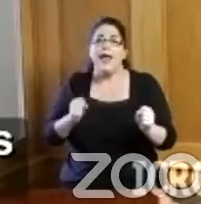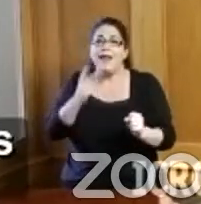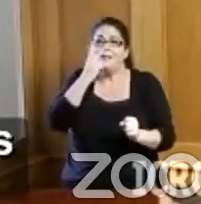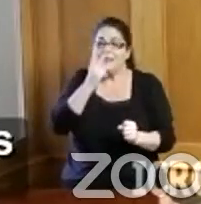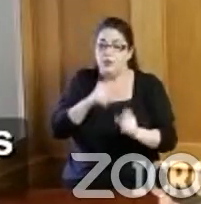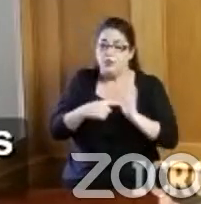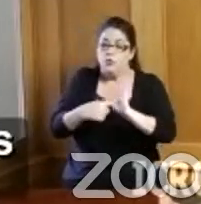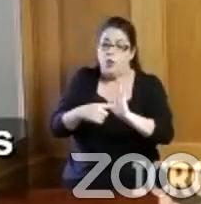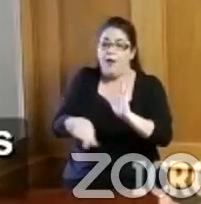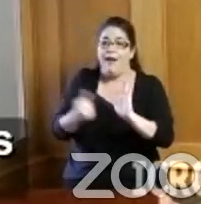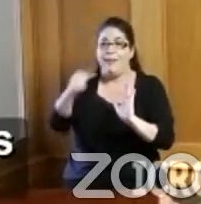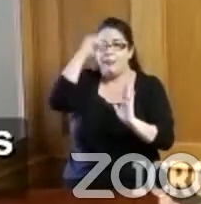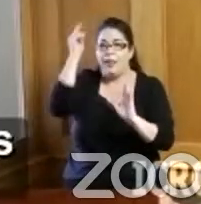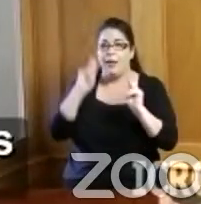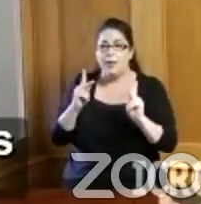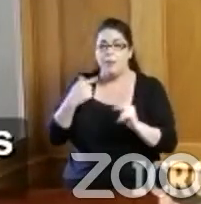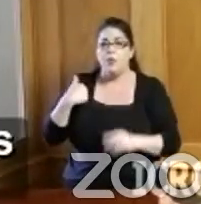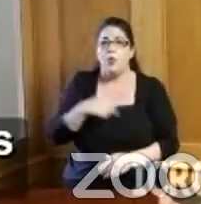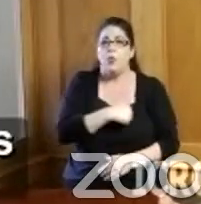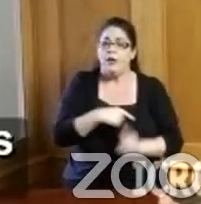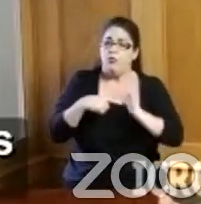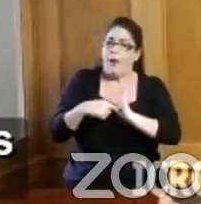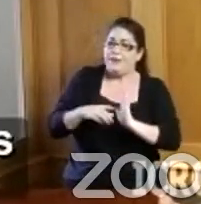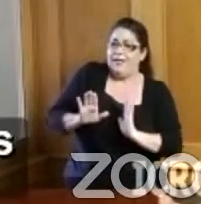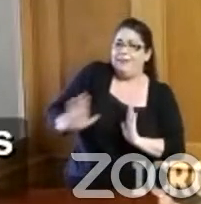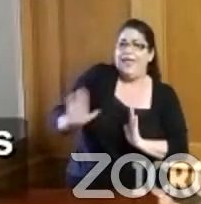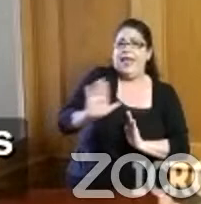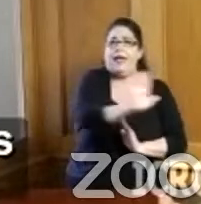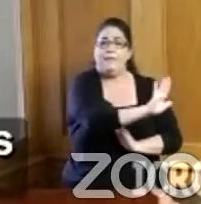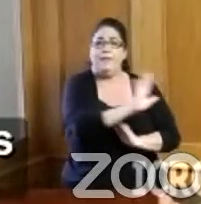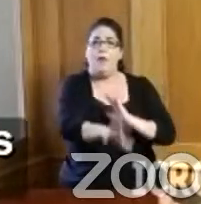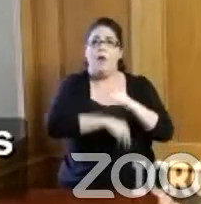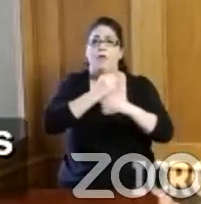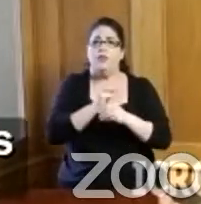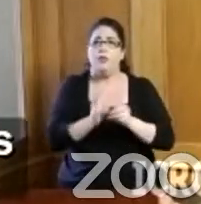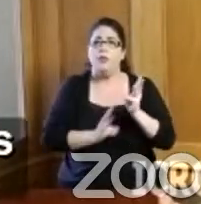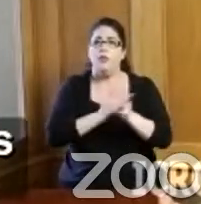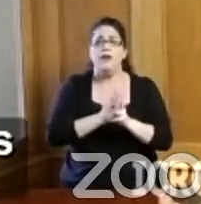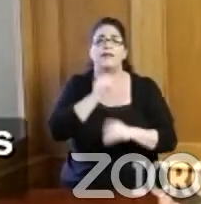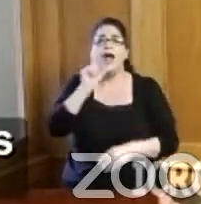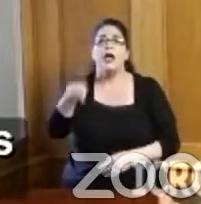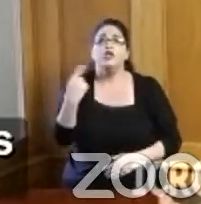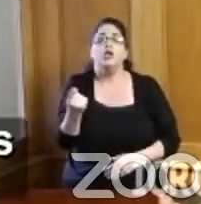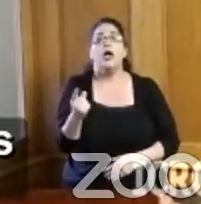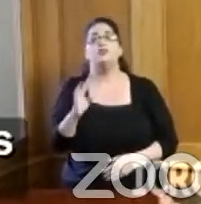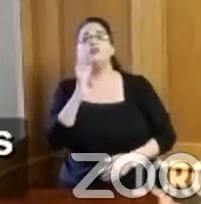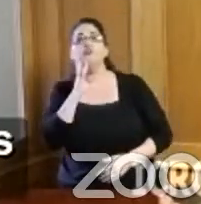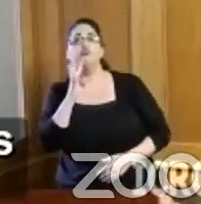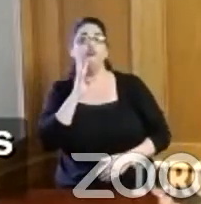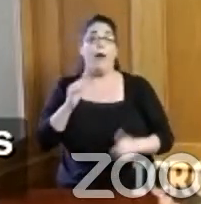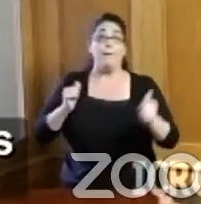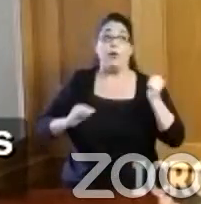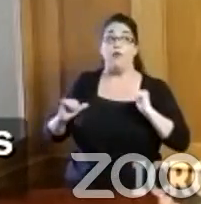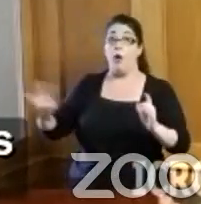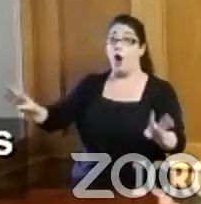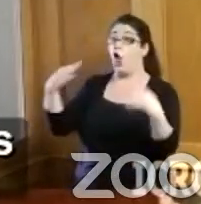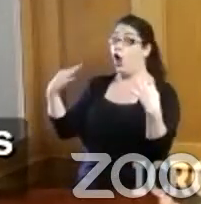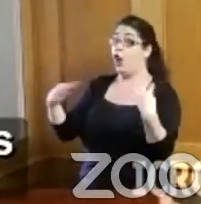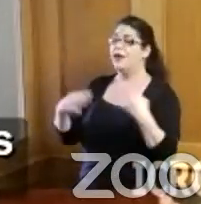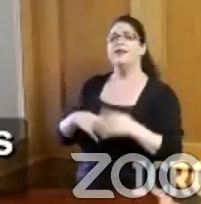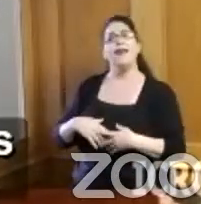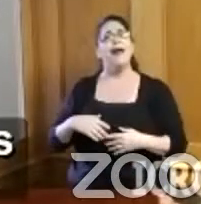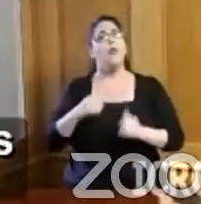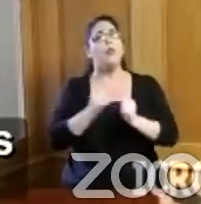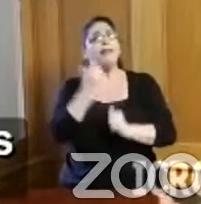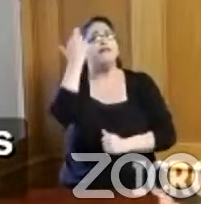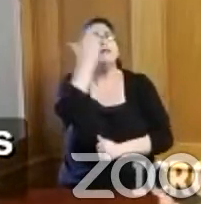are represented too, that we're not just being using rhetoric and being performative, but we are being